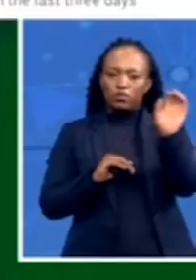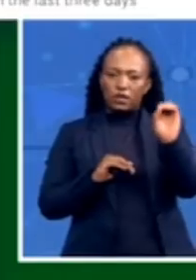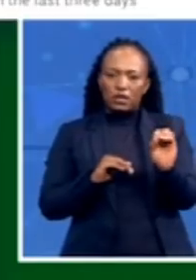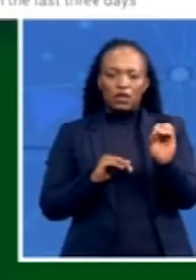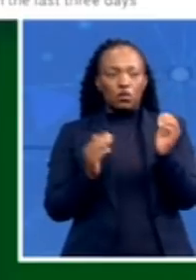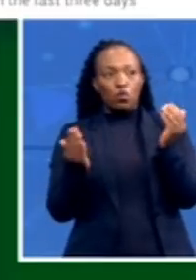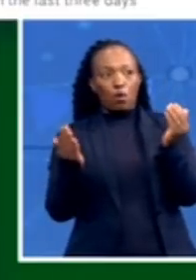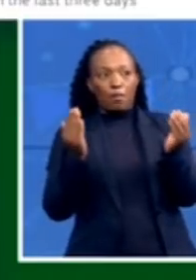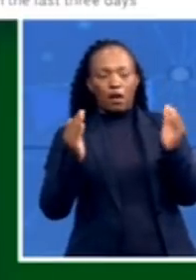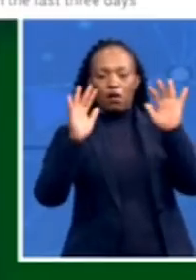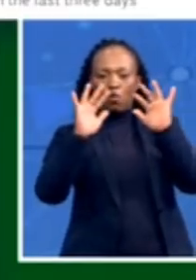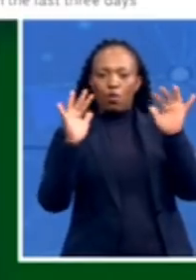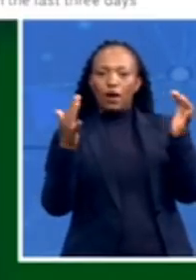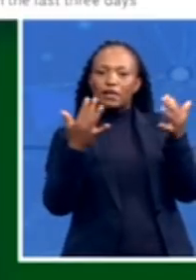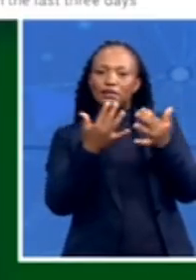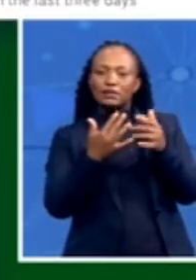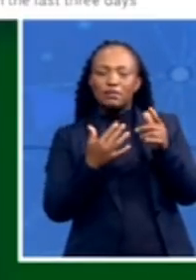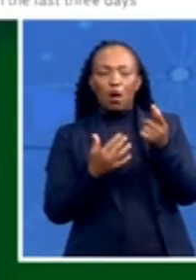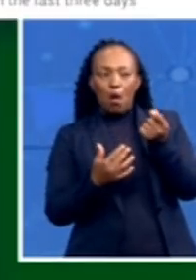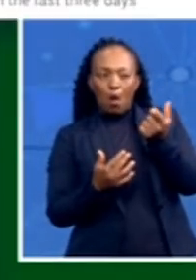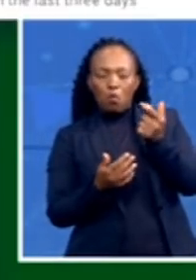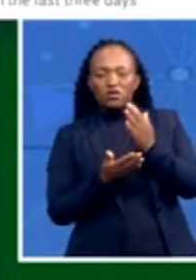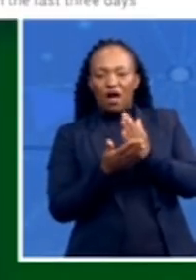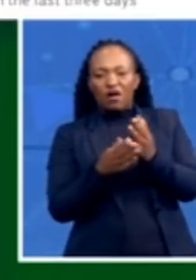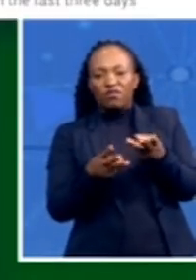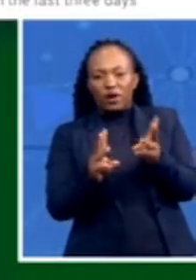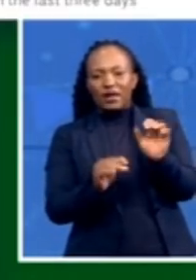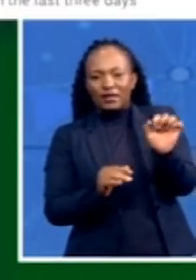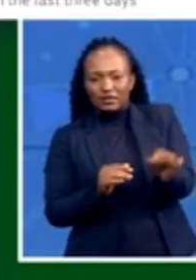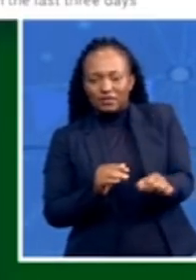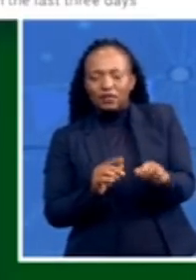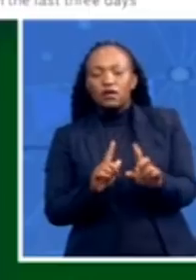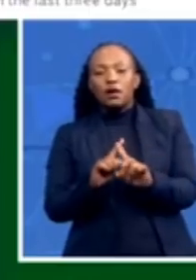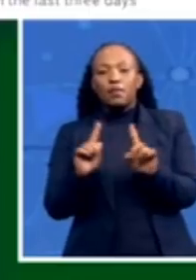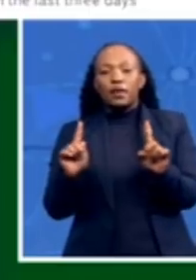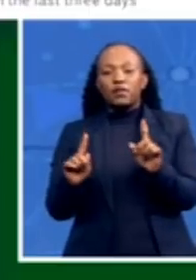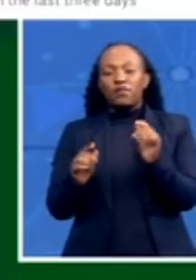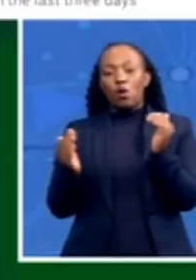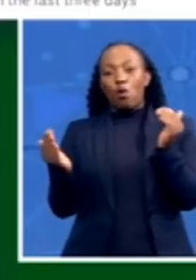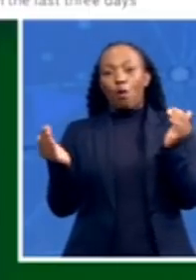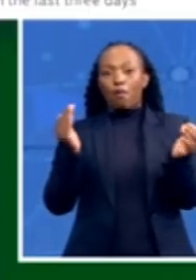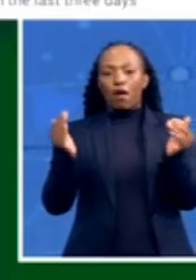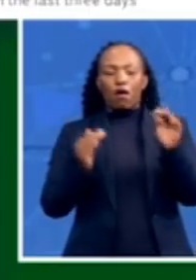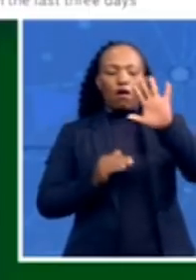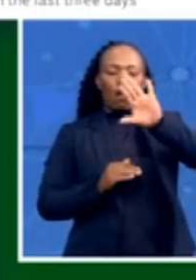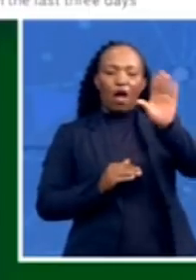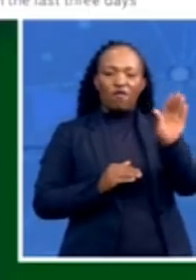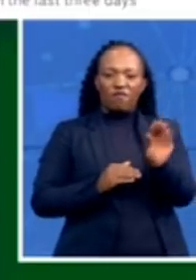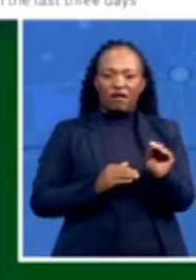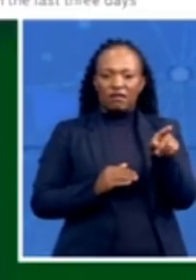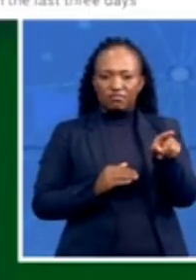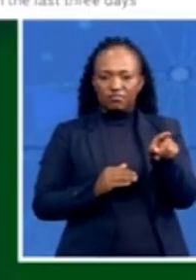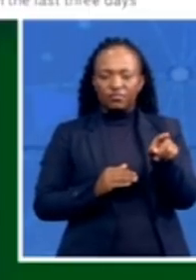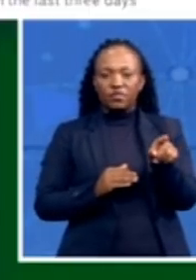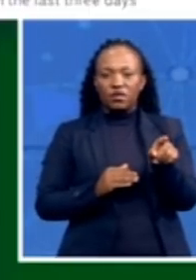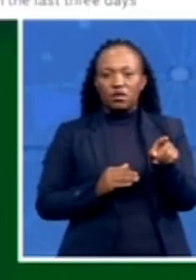halfway. Although if we compare ourselves to Africa, then we are quite ahead of some of the, or most of